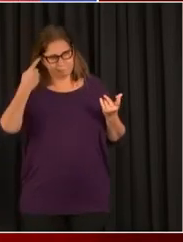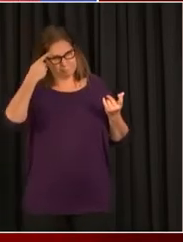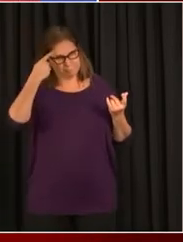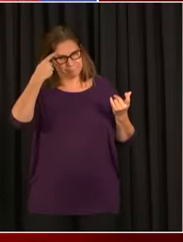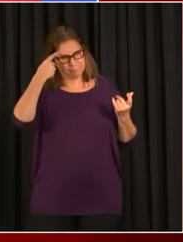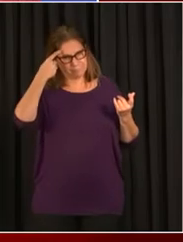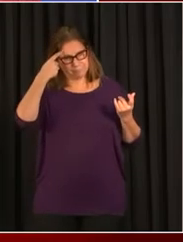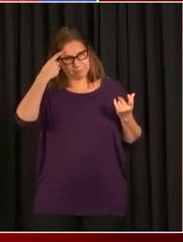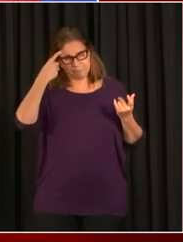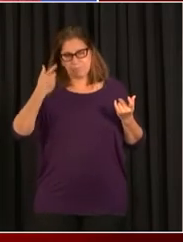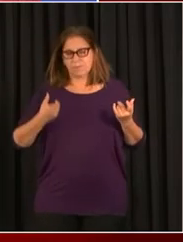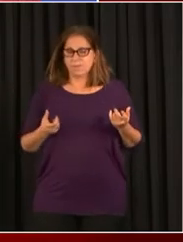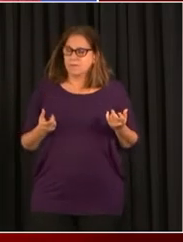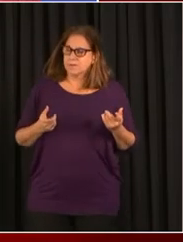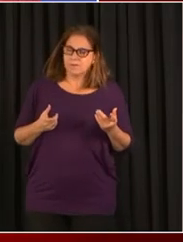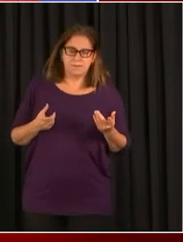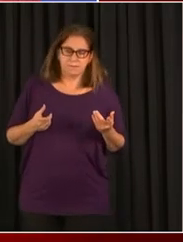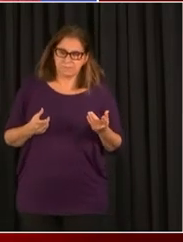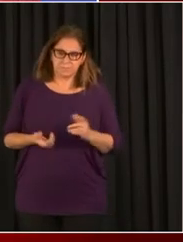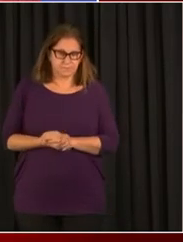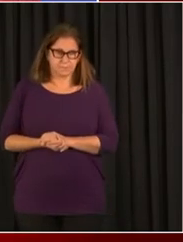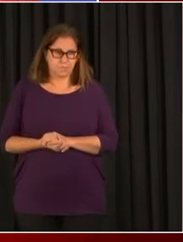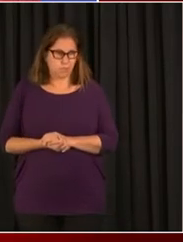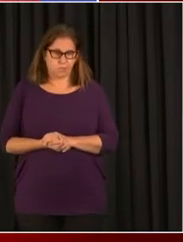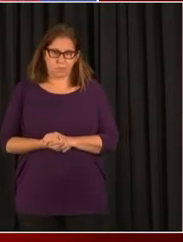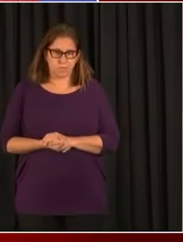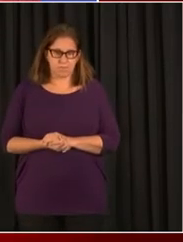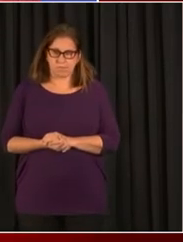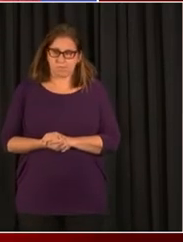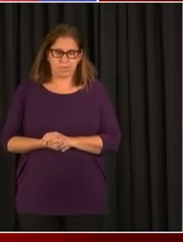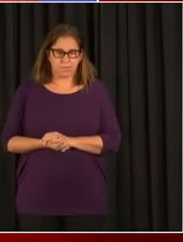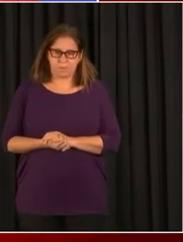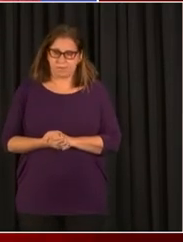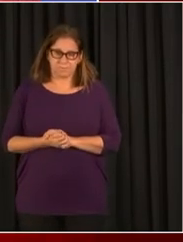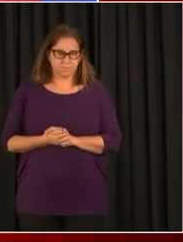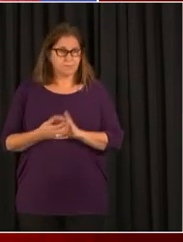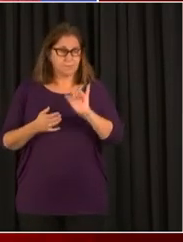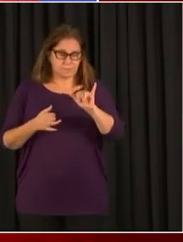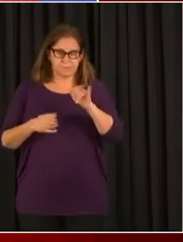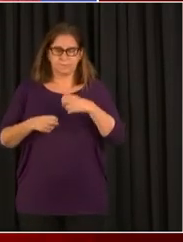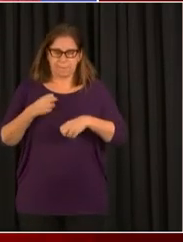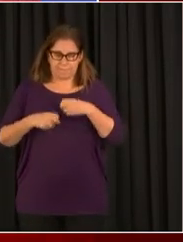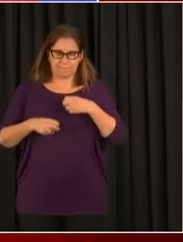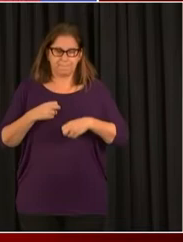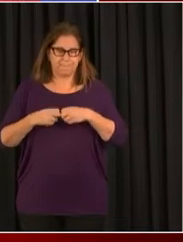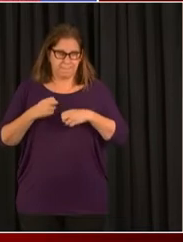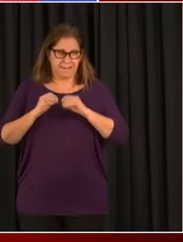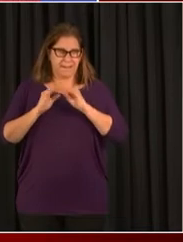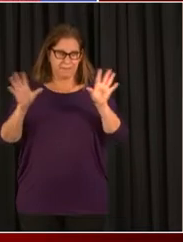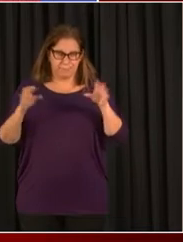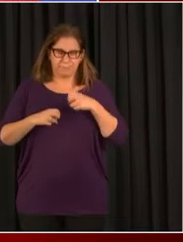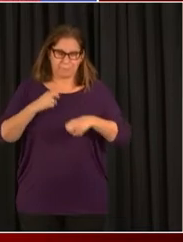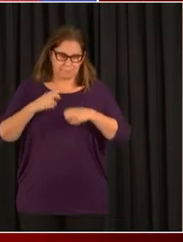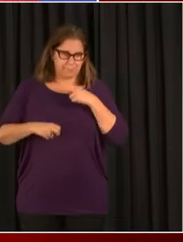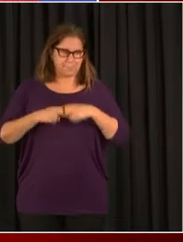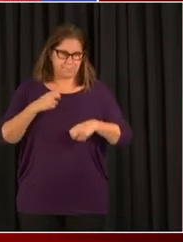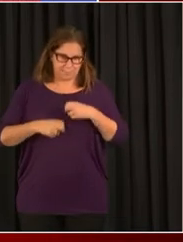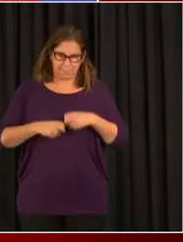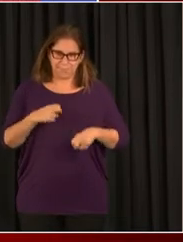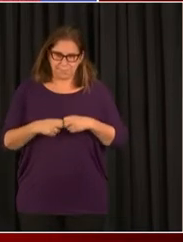region, to be in that situation. It's the problem with, and let me just say a bit more about,